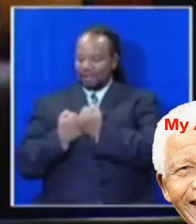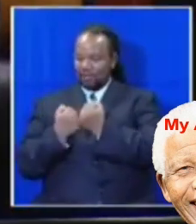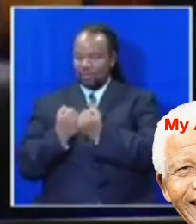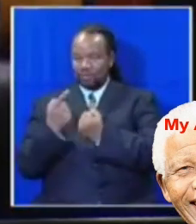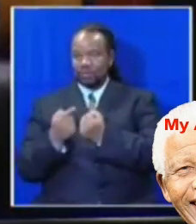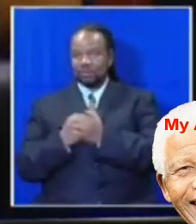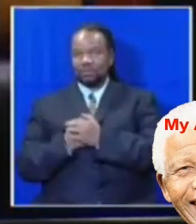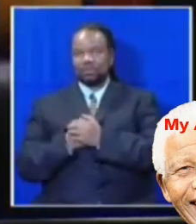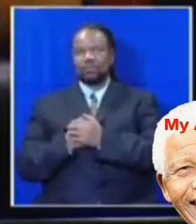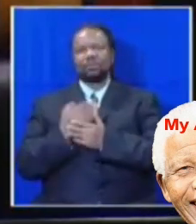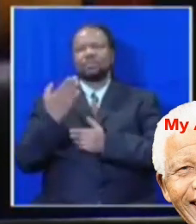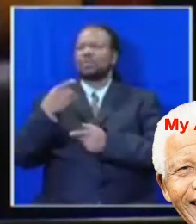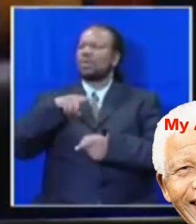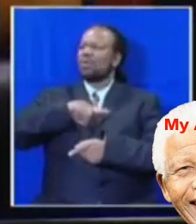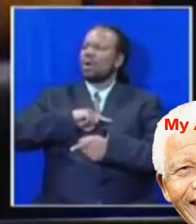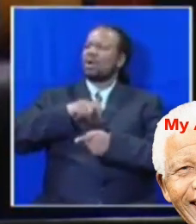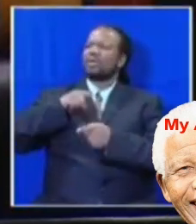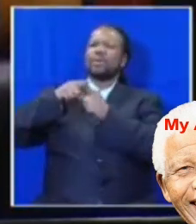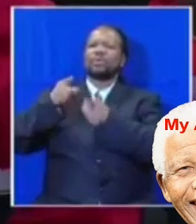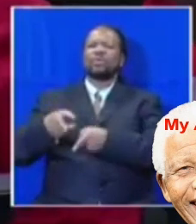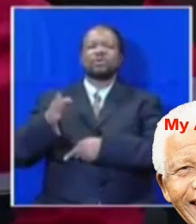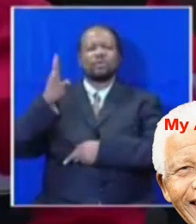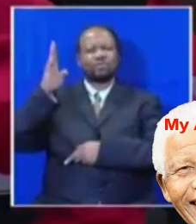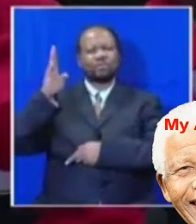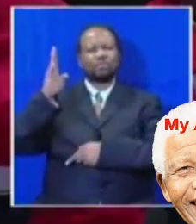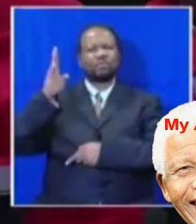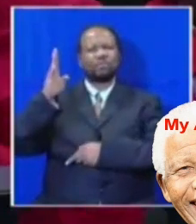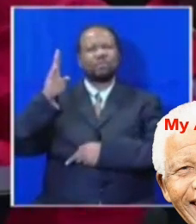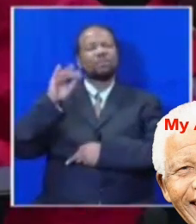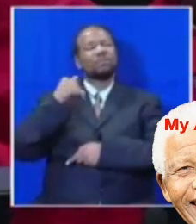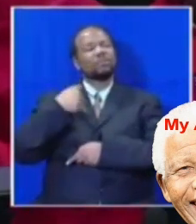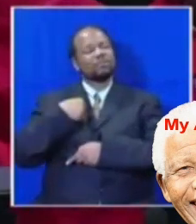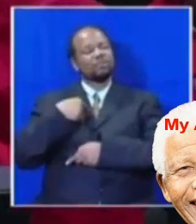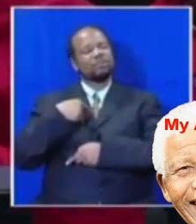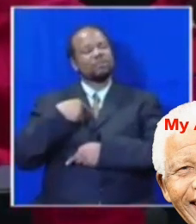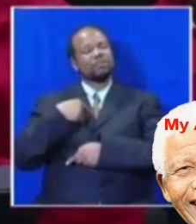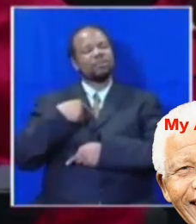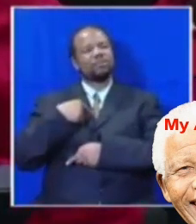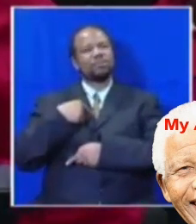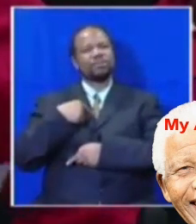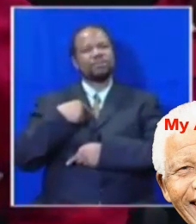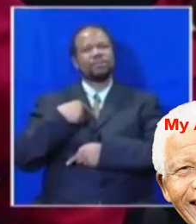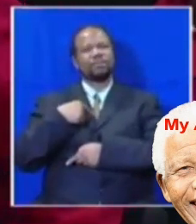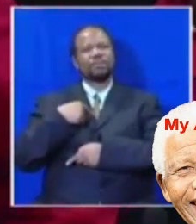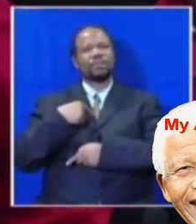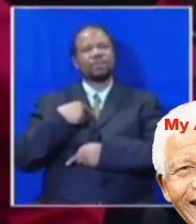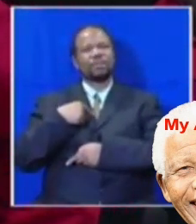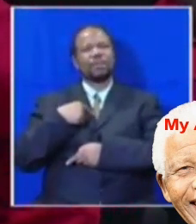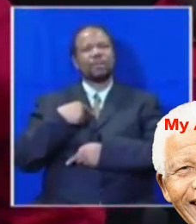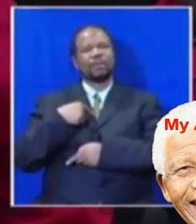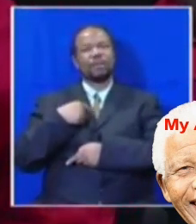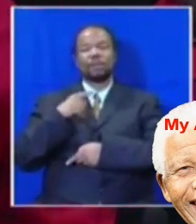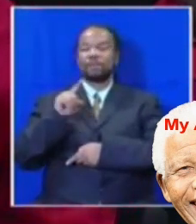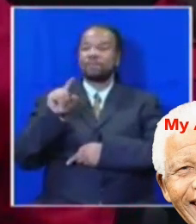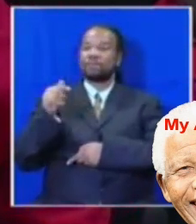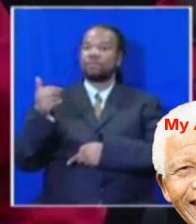Why are you rising, honorable member? yes, on the point of order, House Chair. I think I'm going to agree with.